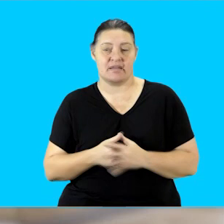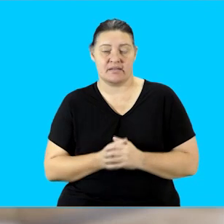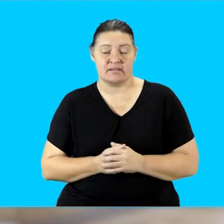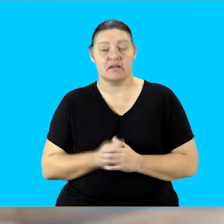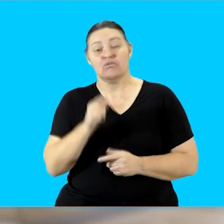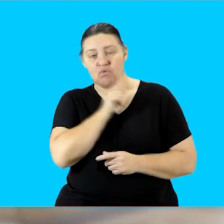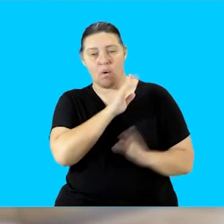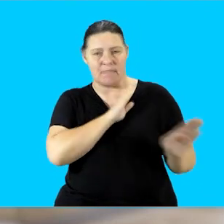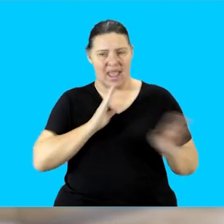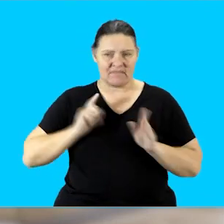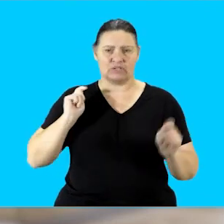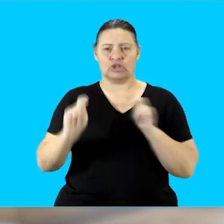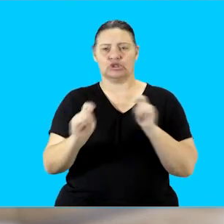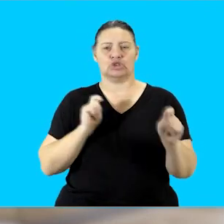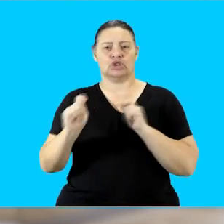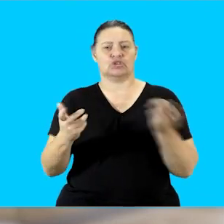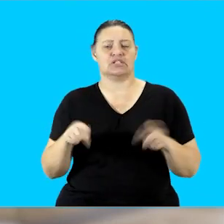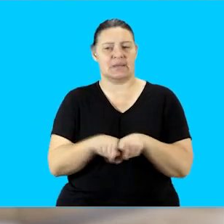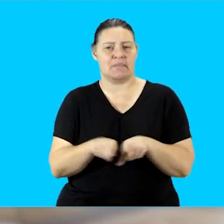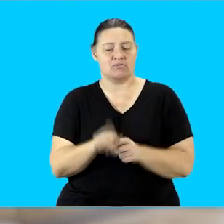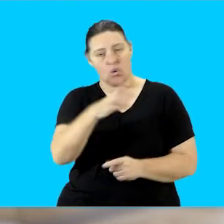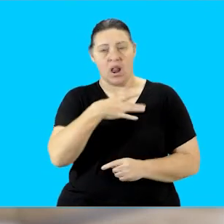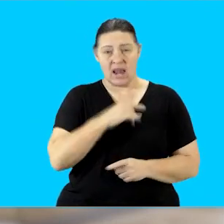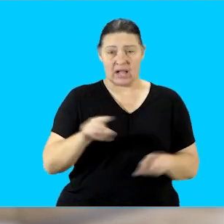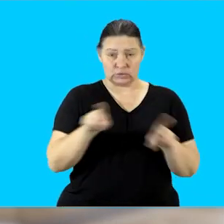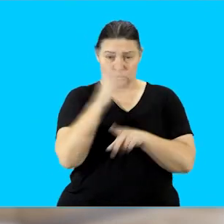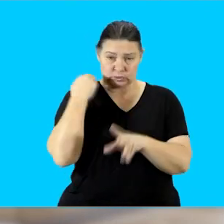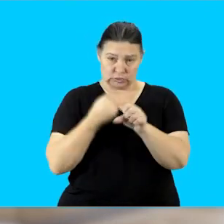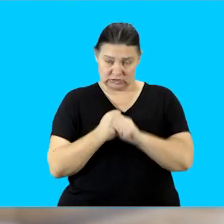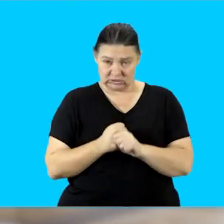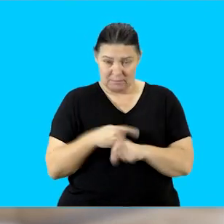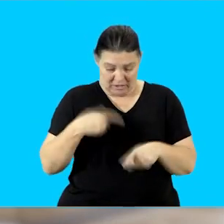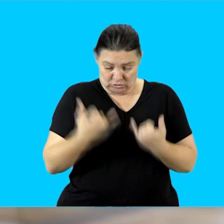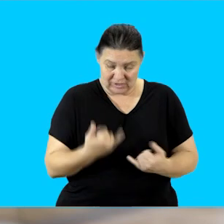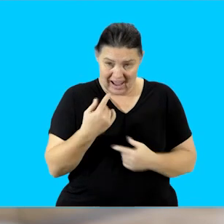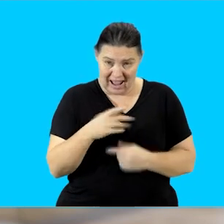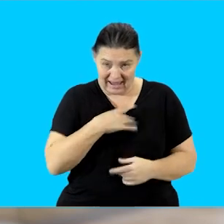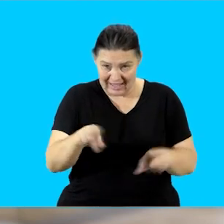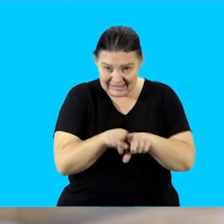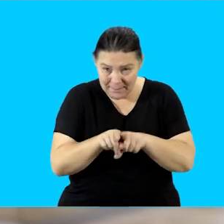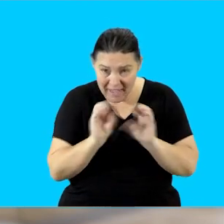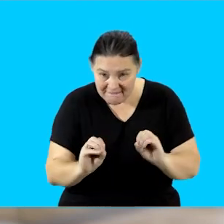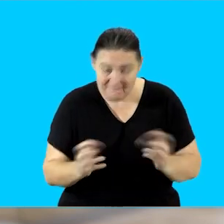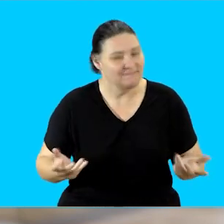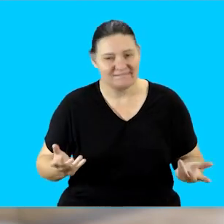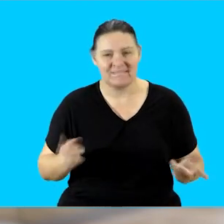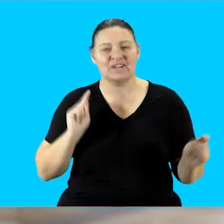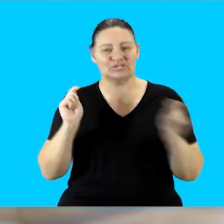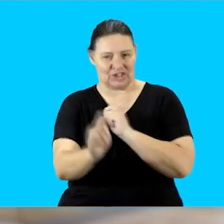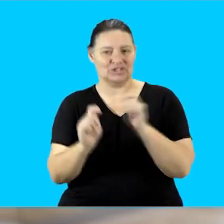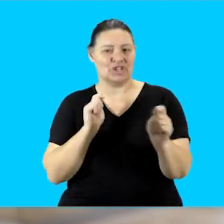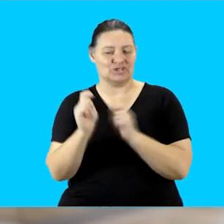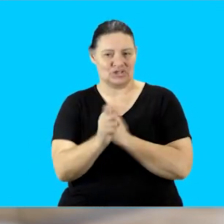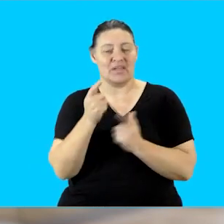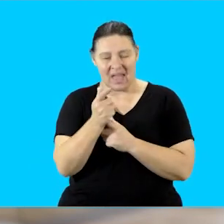So obviously your behavior changes now and again. Whatever it is that you liked 2 years ago, it's not the same as what you like right now.